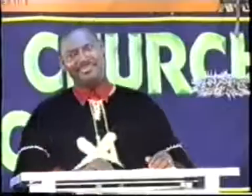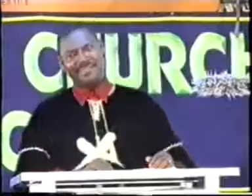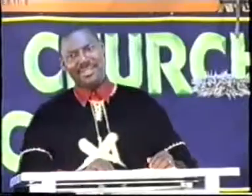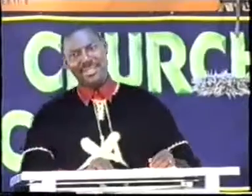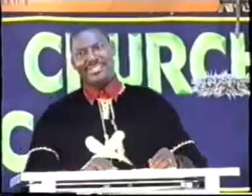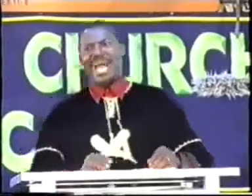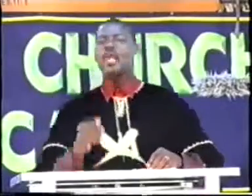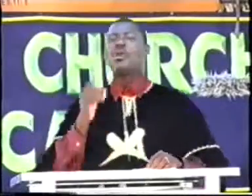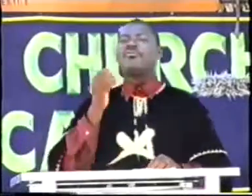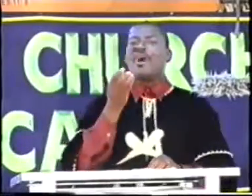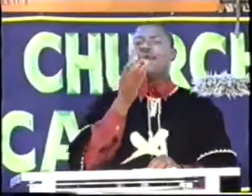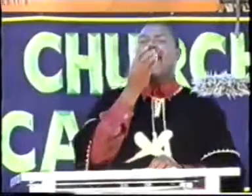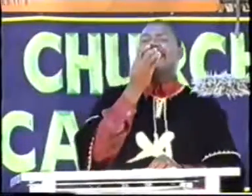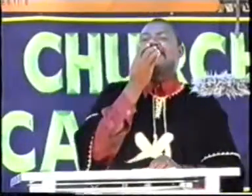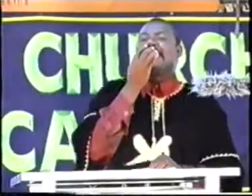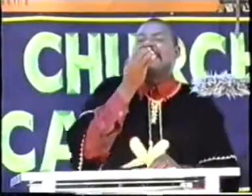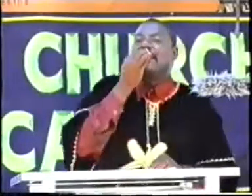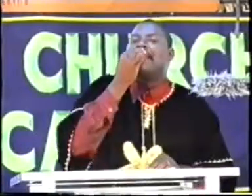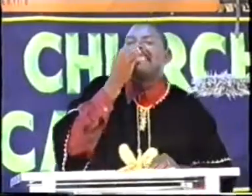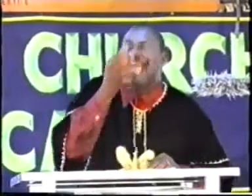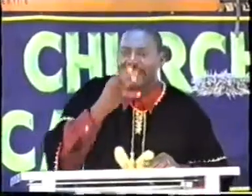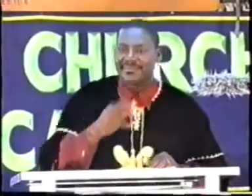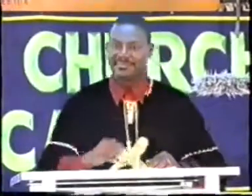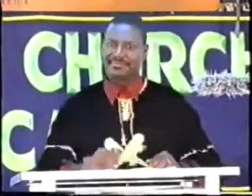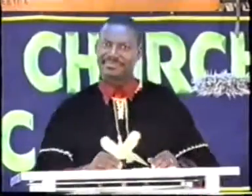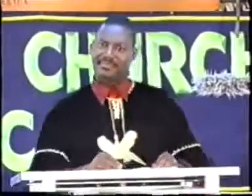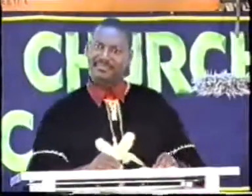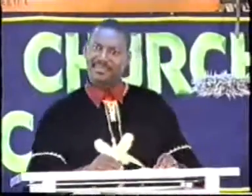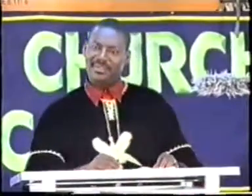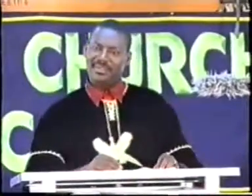set. Sancroft wano at the touch them mande.